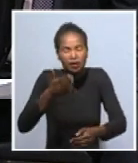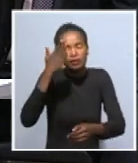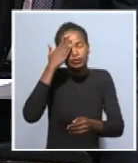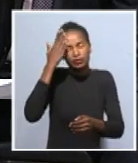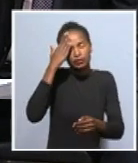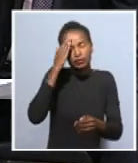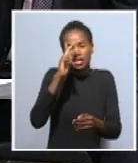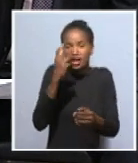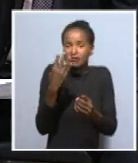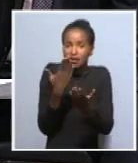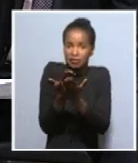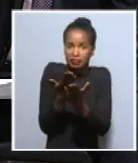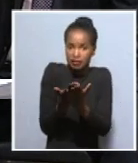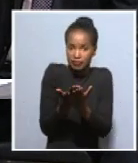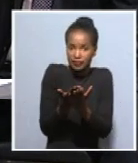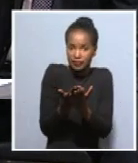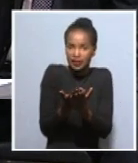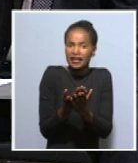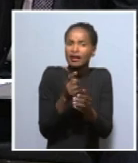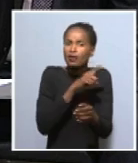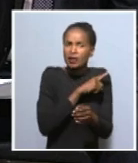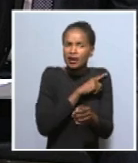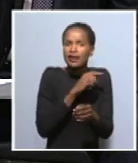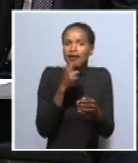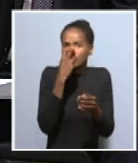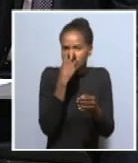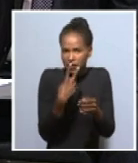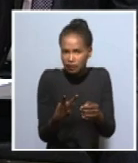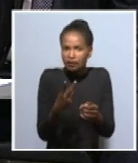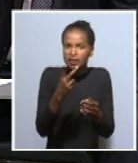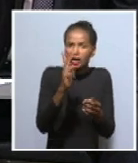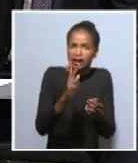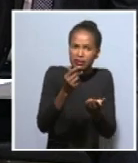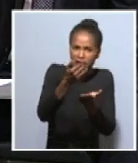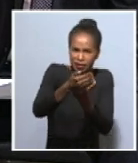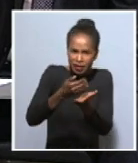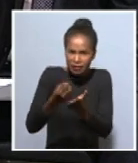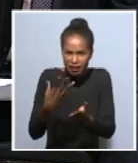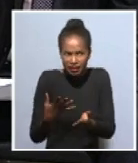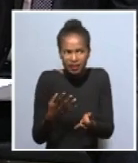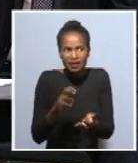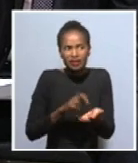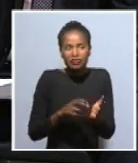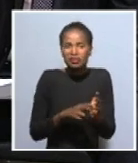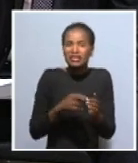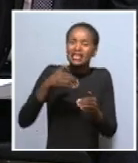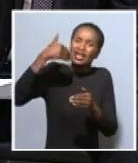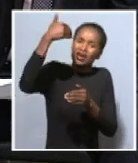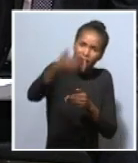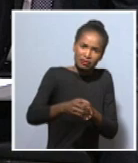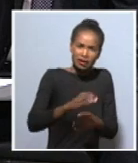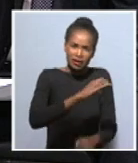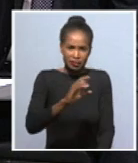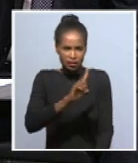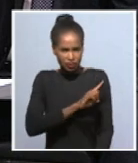uptake is on especially the holiday, and therefore what the collections would look like and what we then would be able to